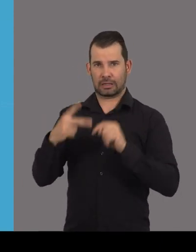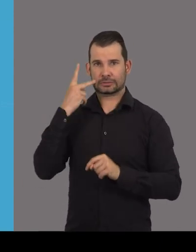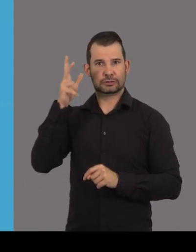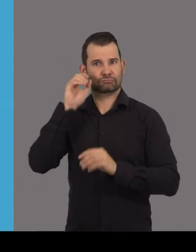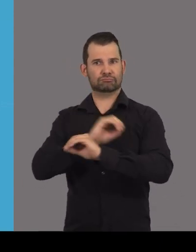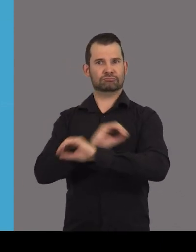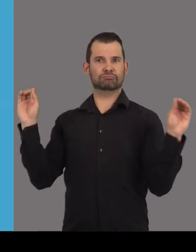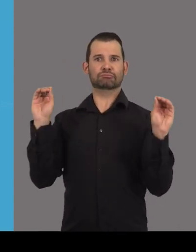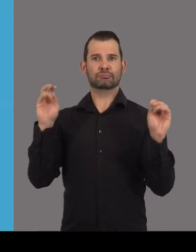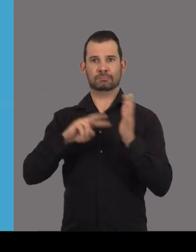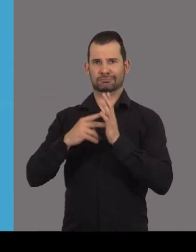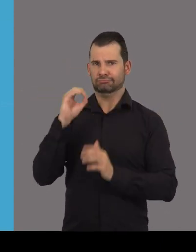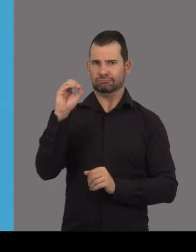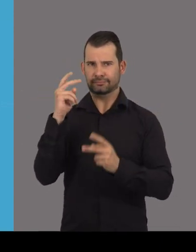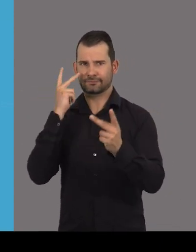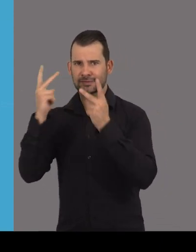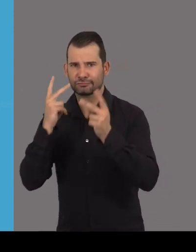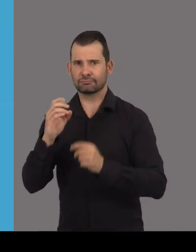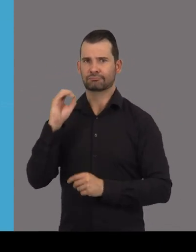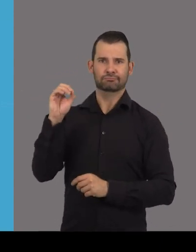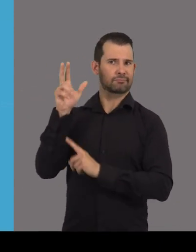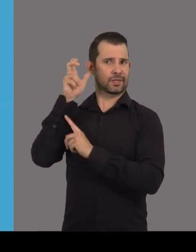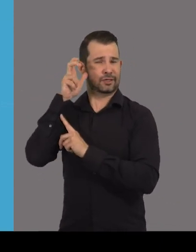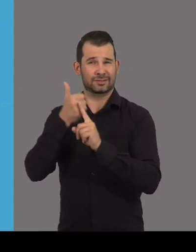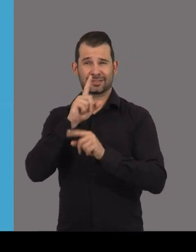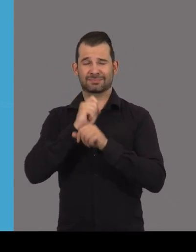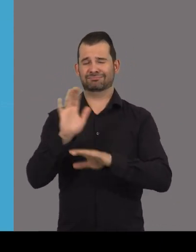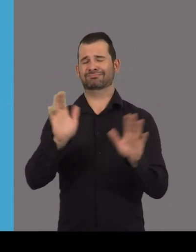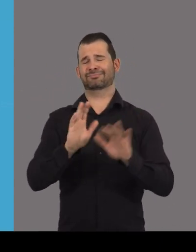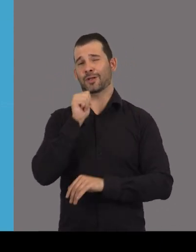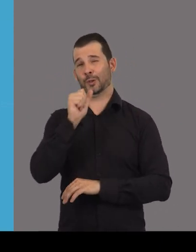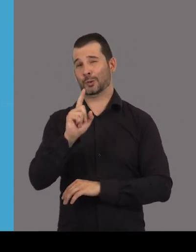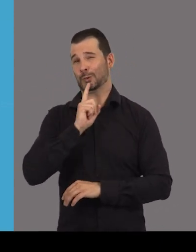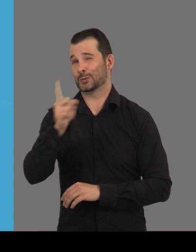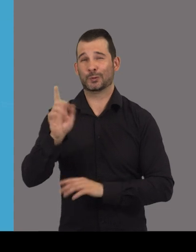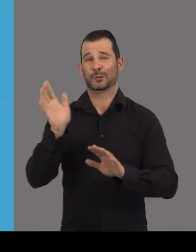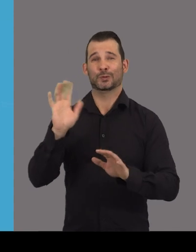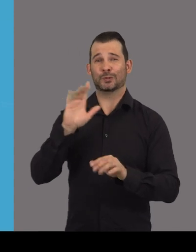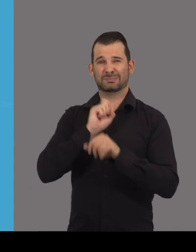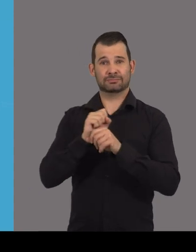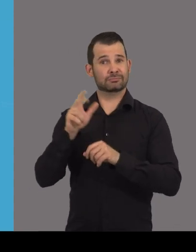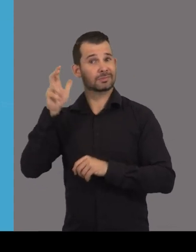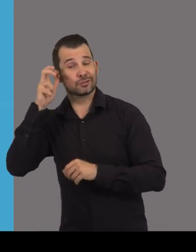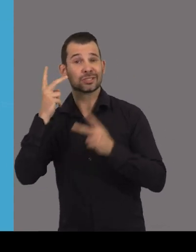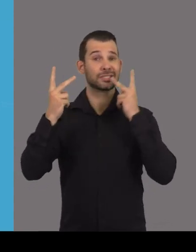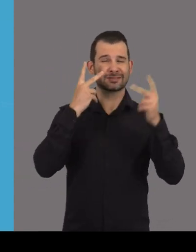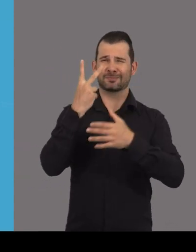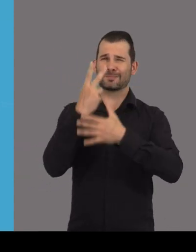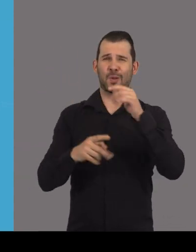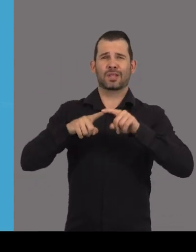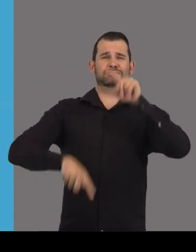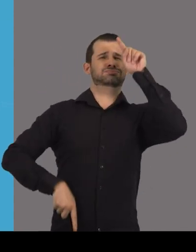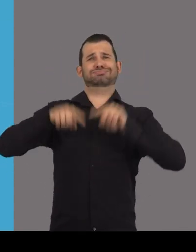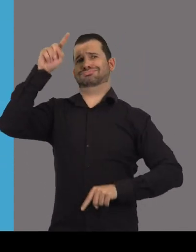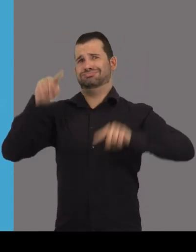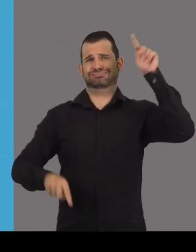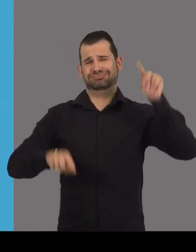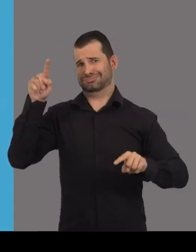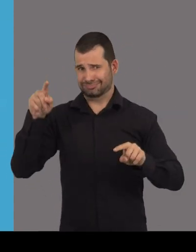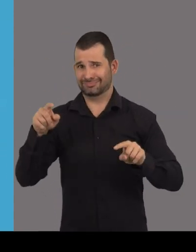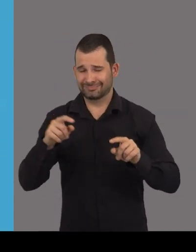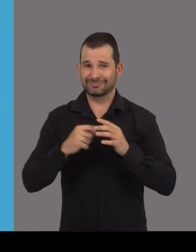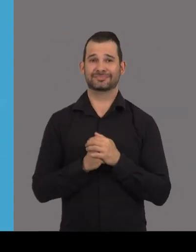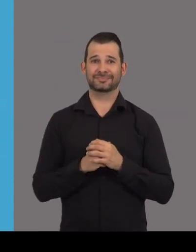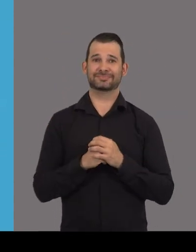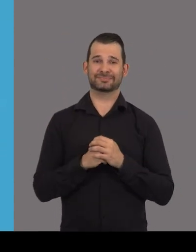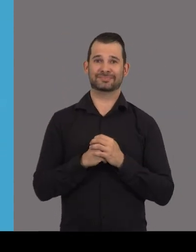individuals cannot see or hear anything, as in zero vision and zero hearing, which is definitely not always the case, and far from the truth, as